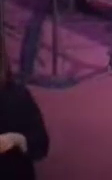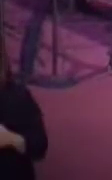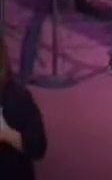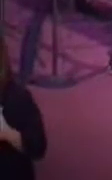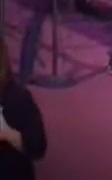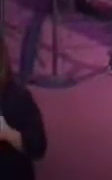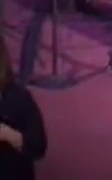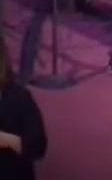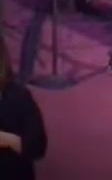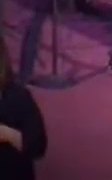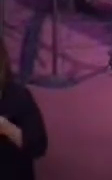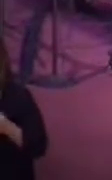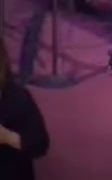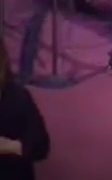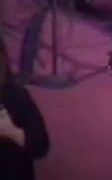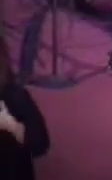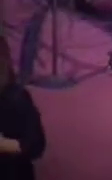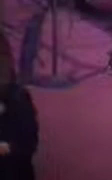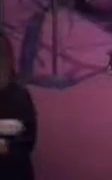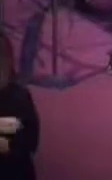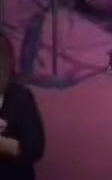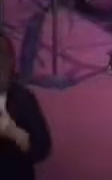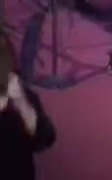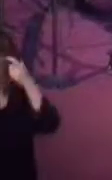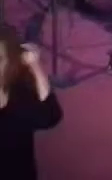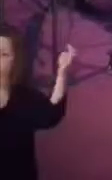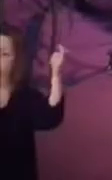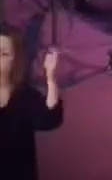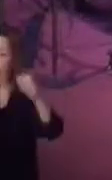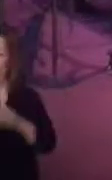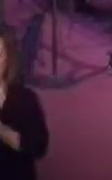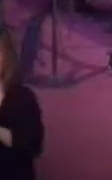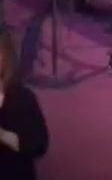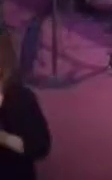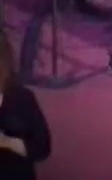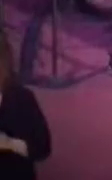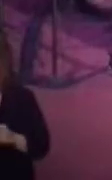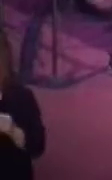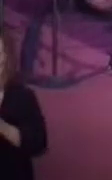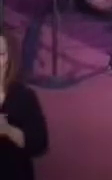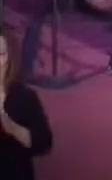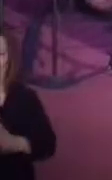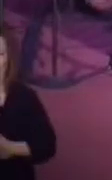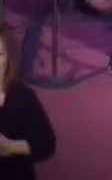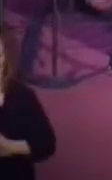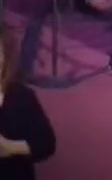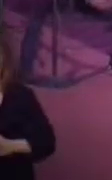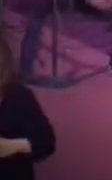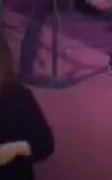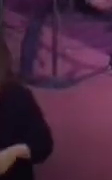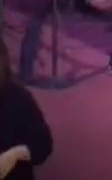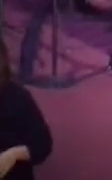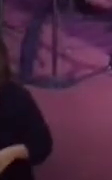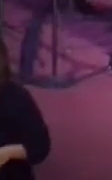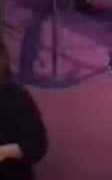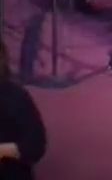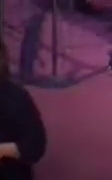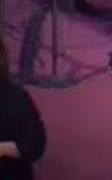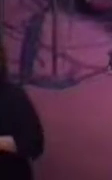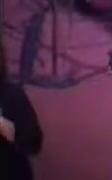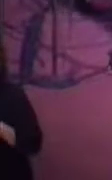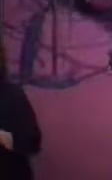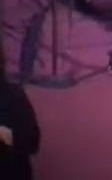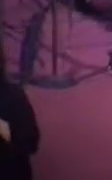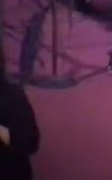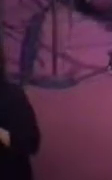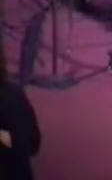what typically happens? The power goes to their head, they become a monarch. And so what the Persians did is they appointed three people over one region. And